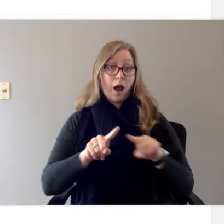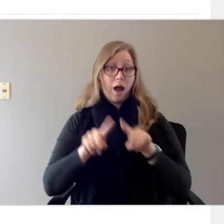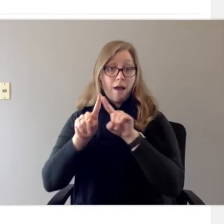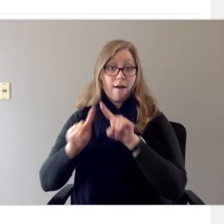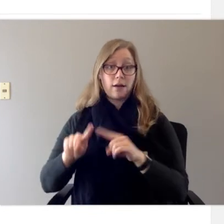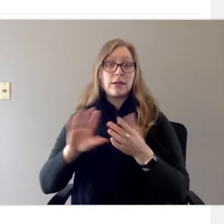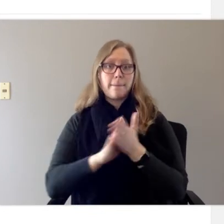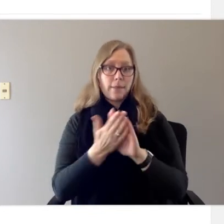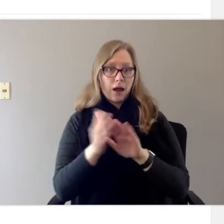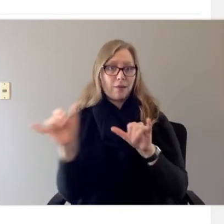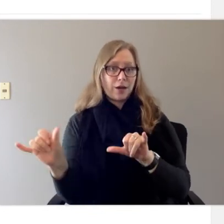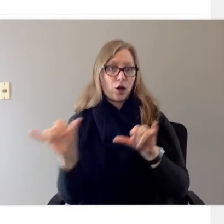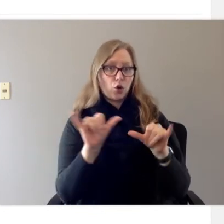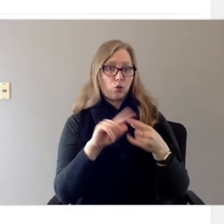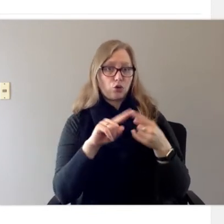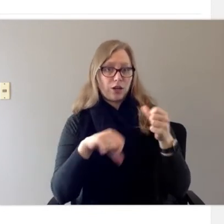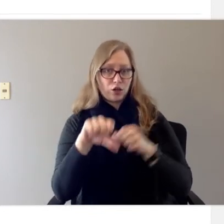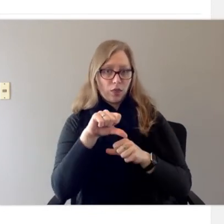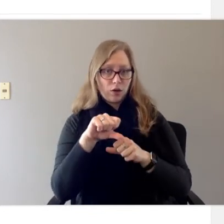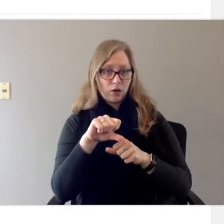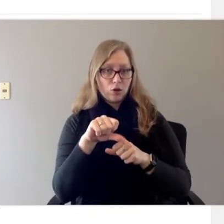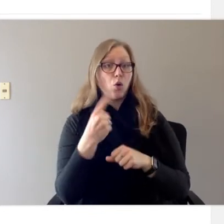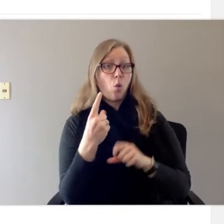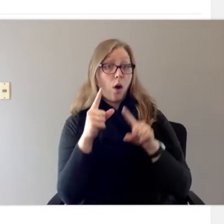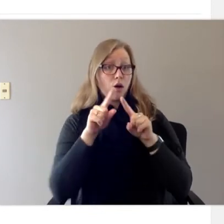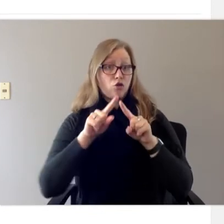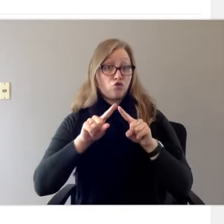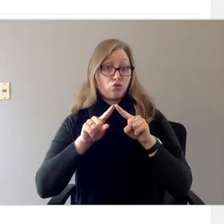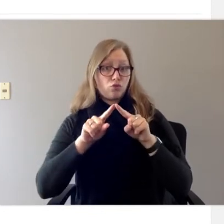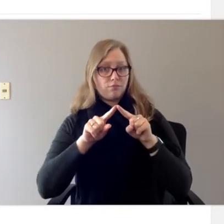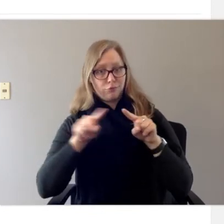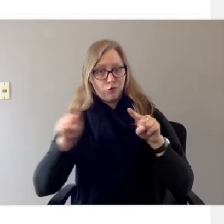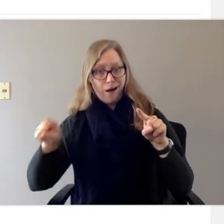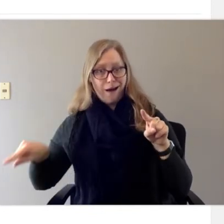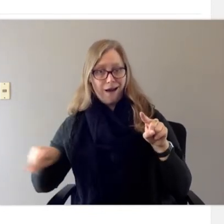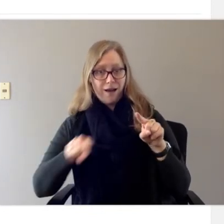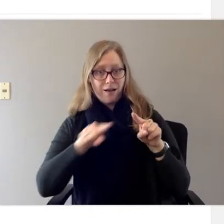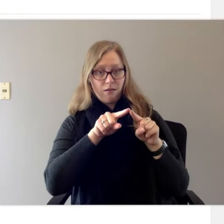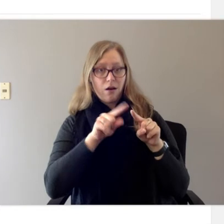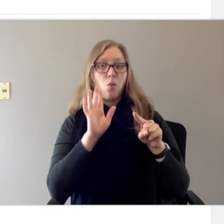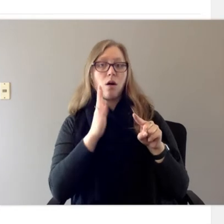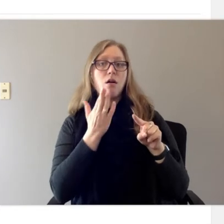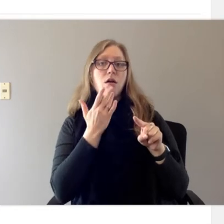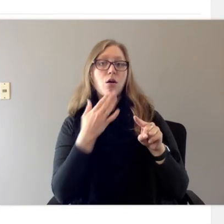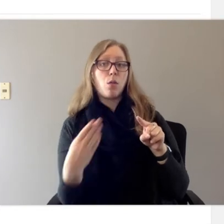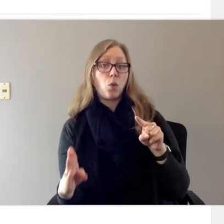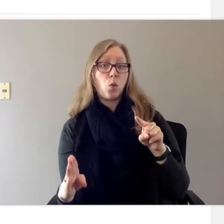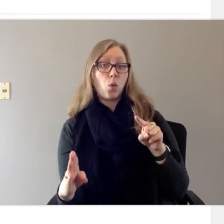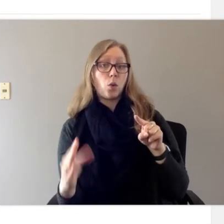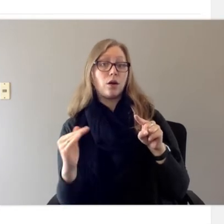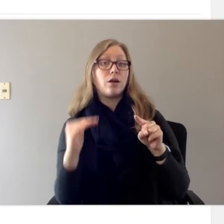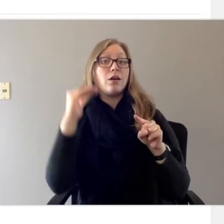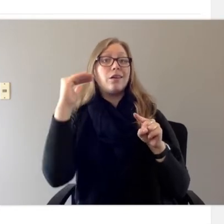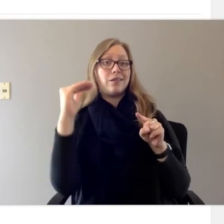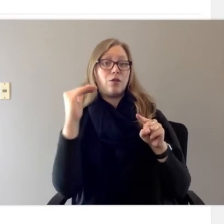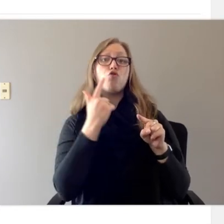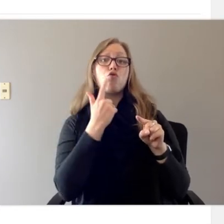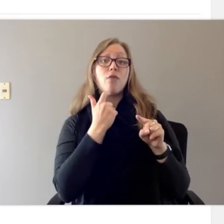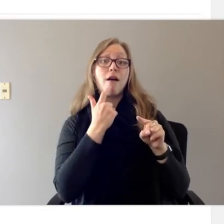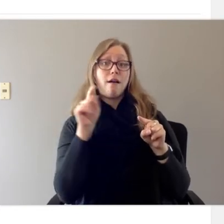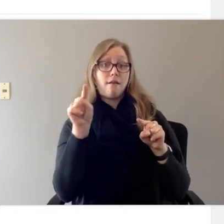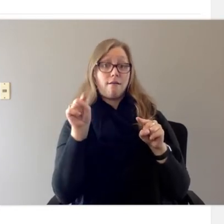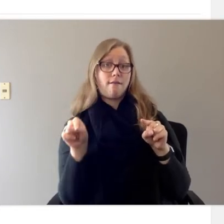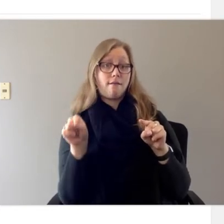triangle I'm going to kind of shade blue here, and then the other triangle above, which I'm going to shade in red.